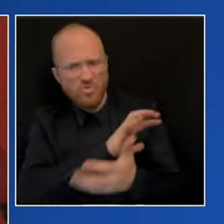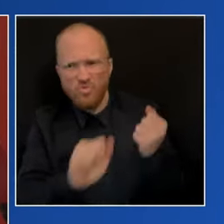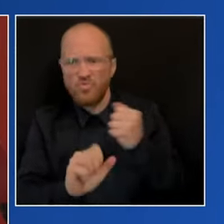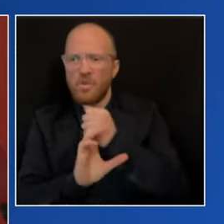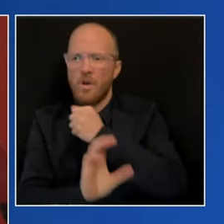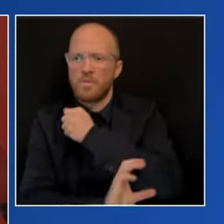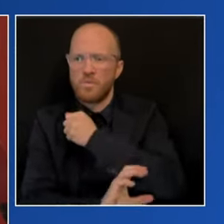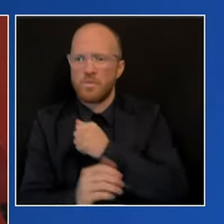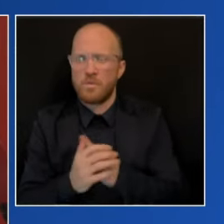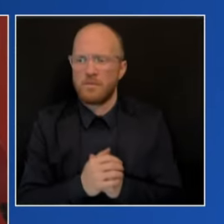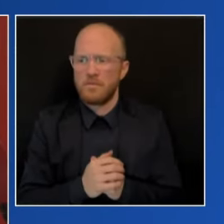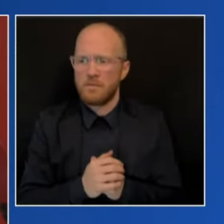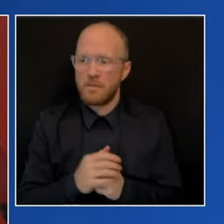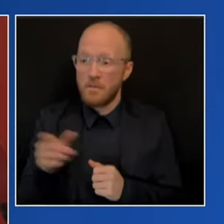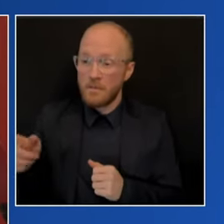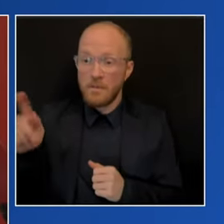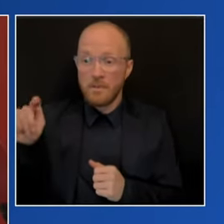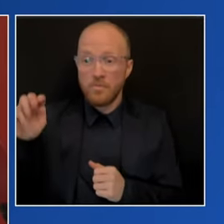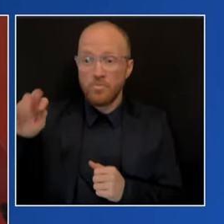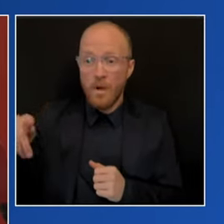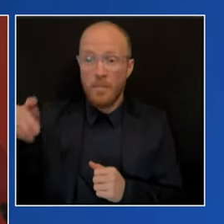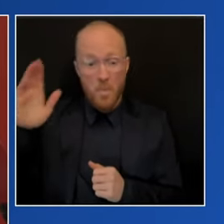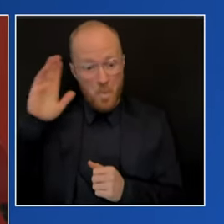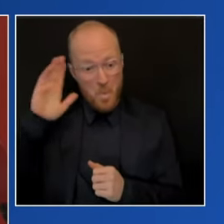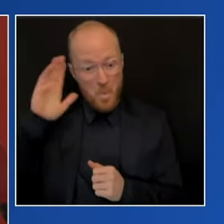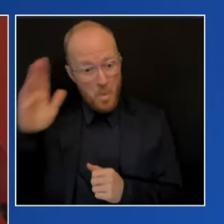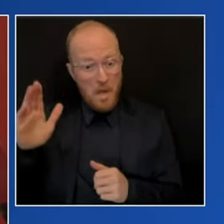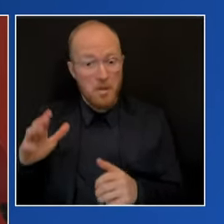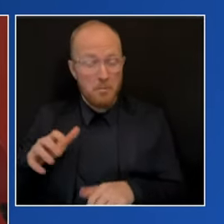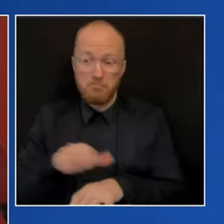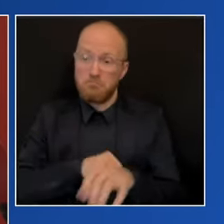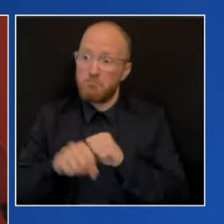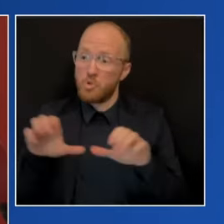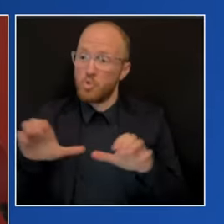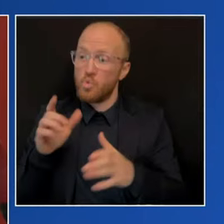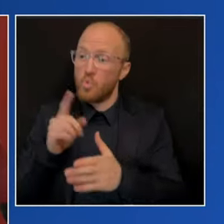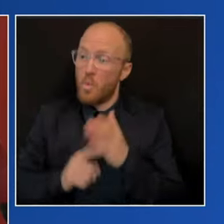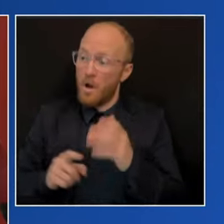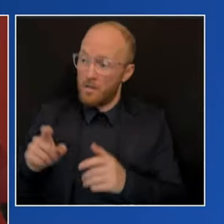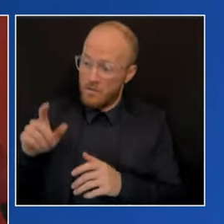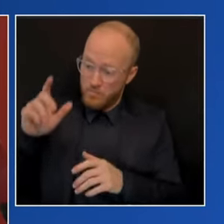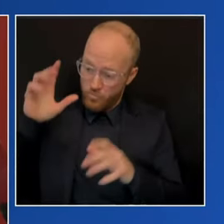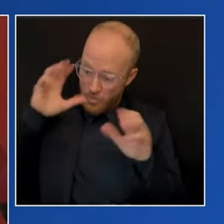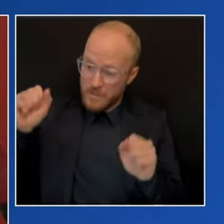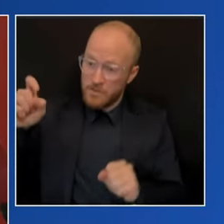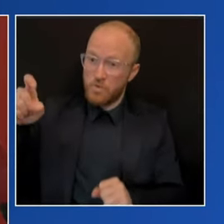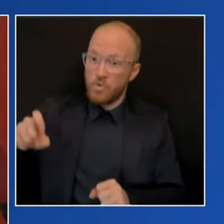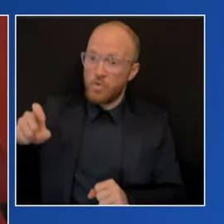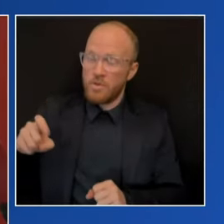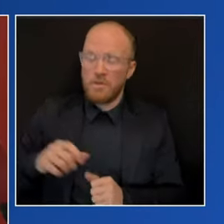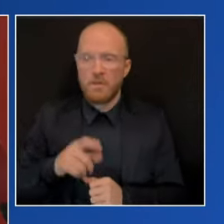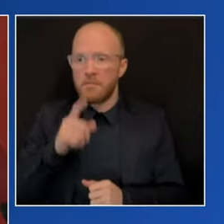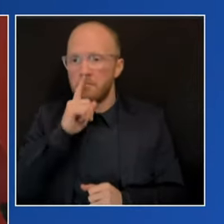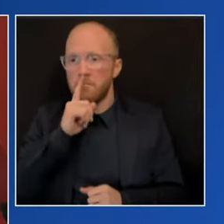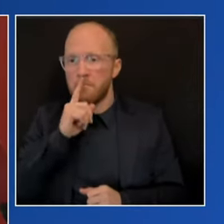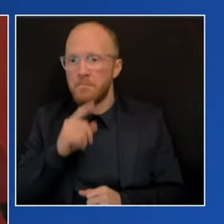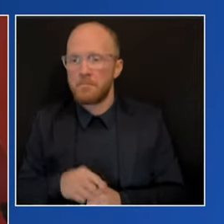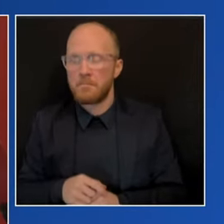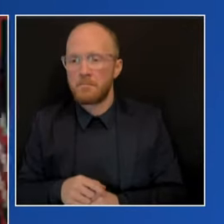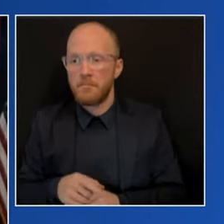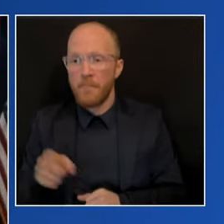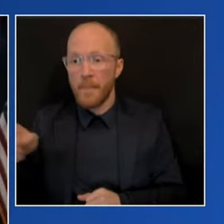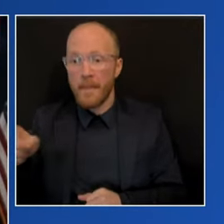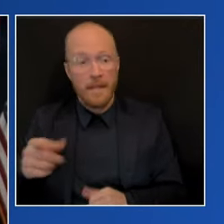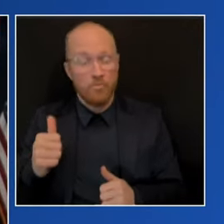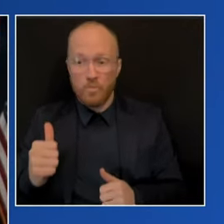Trump won't do what an American president must do. He refuses to denounce political violence.